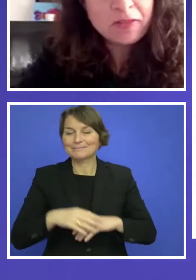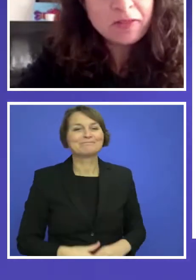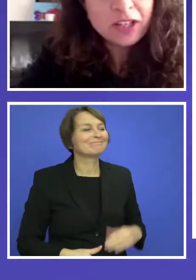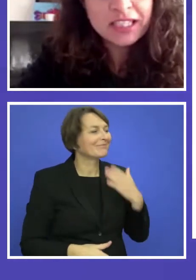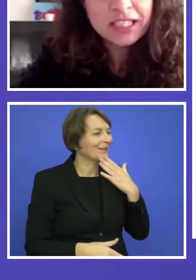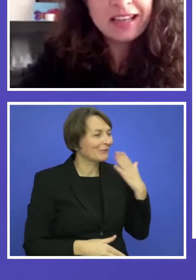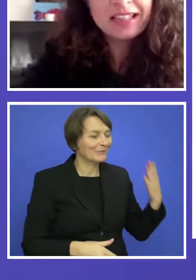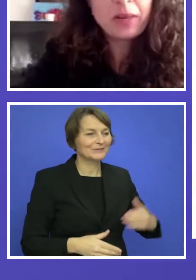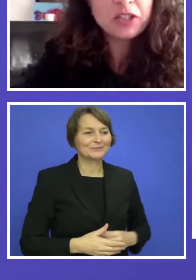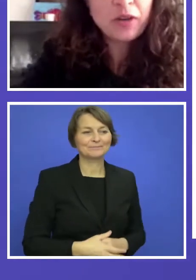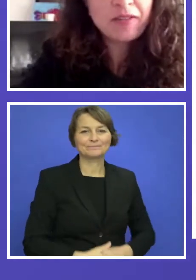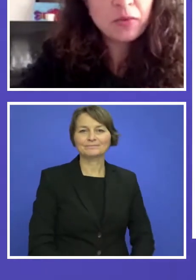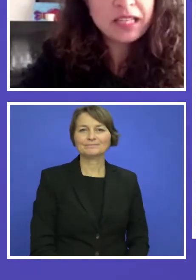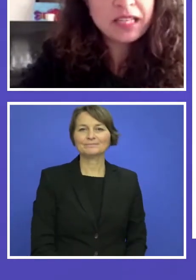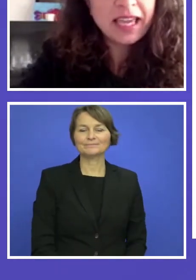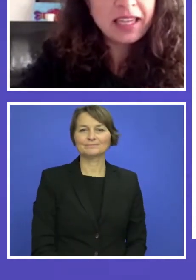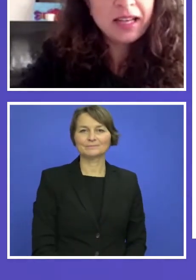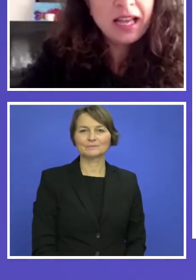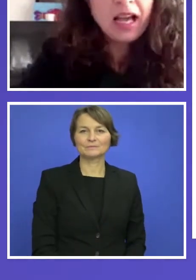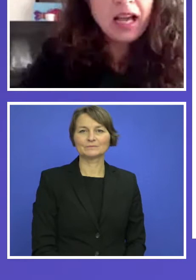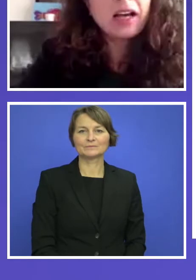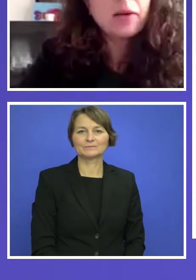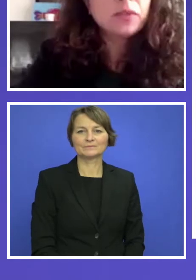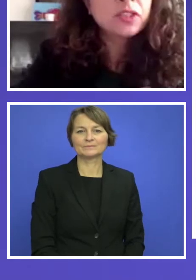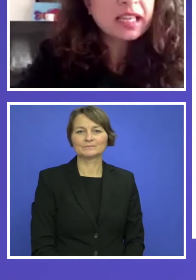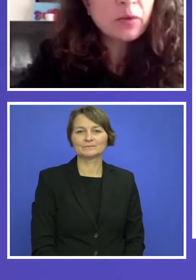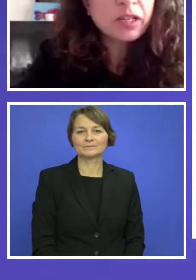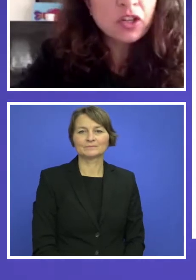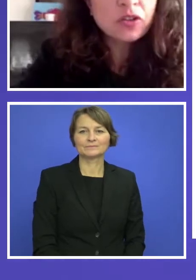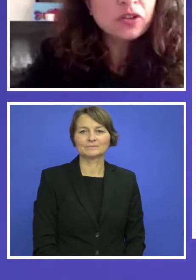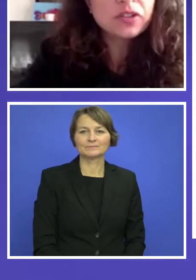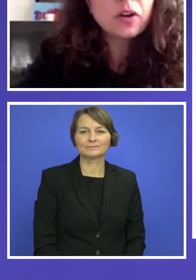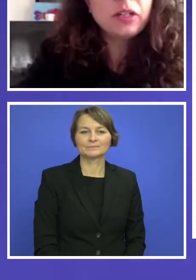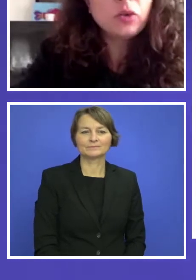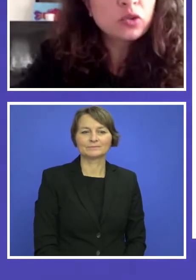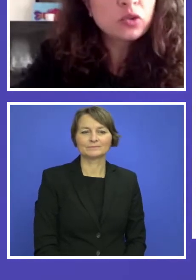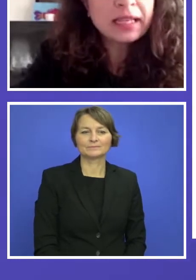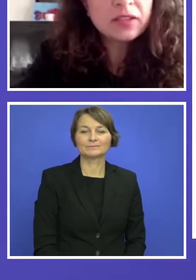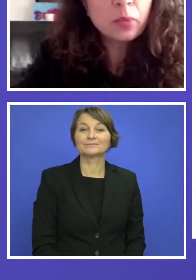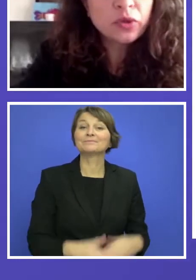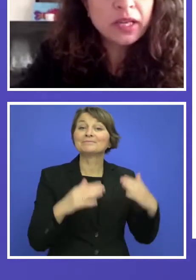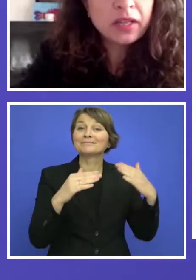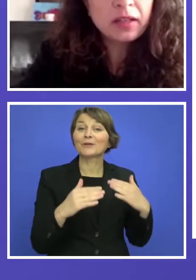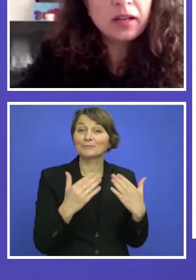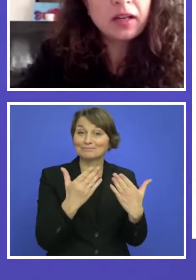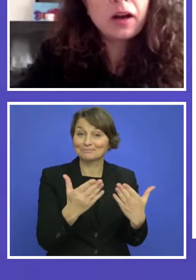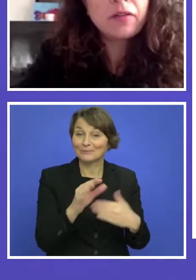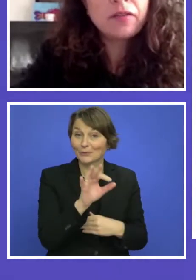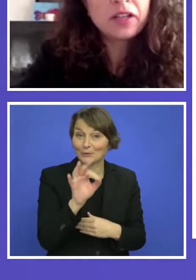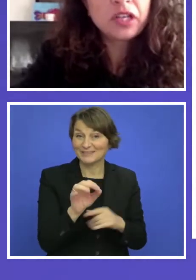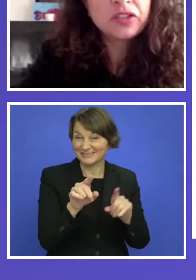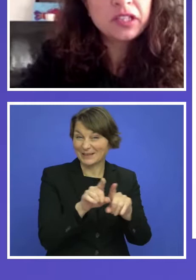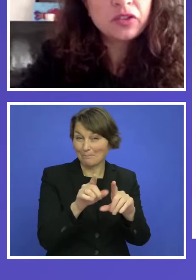Shahid. Pleasure to have you with us today. So same question goes to you. So in order to balance the portrayal